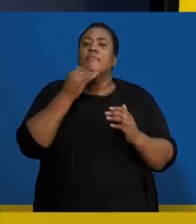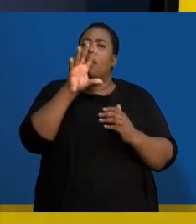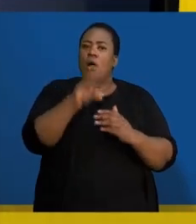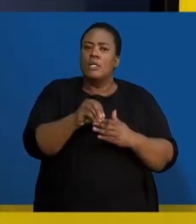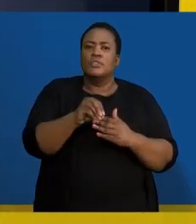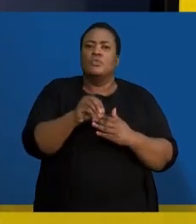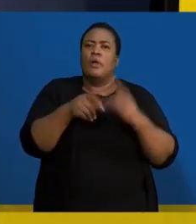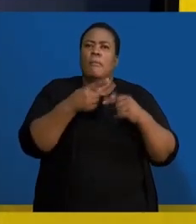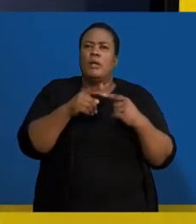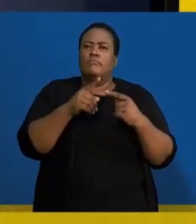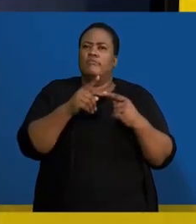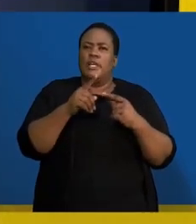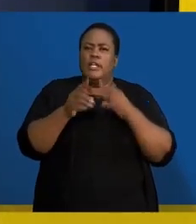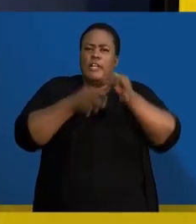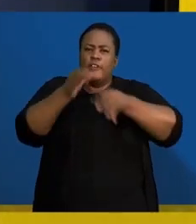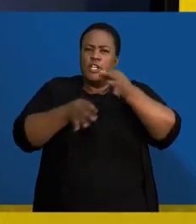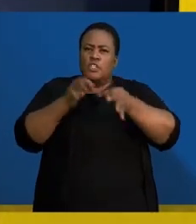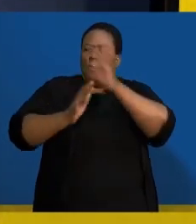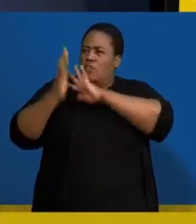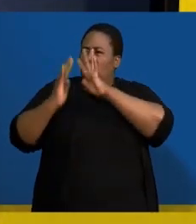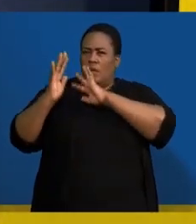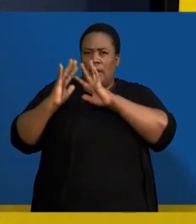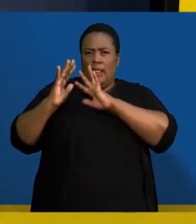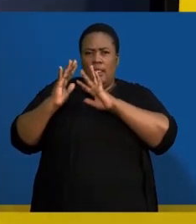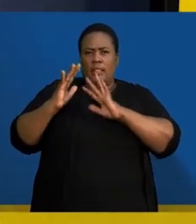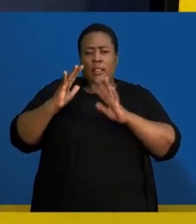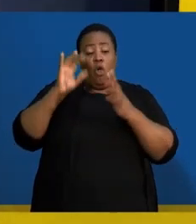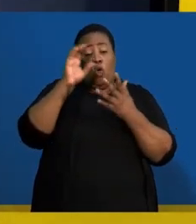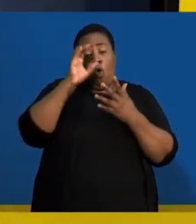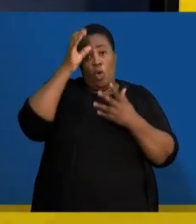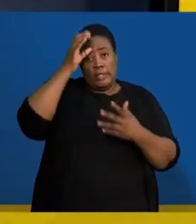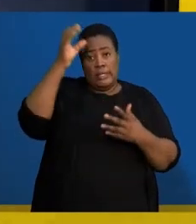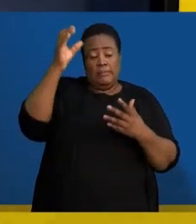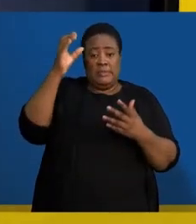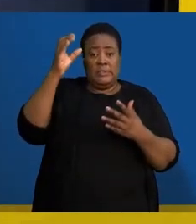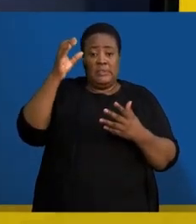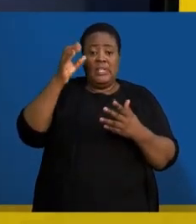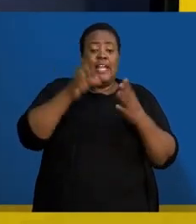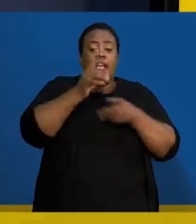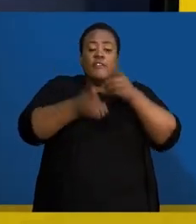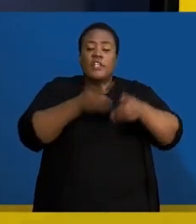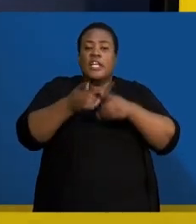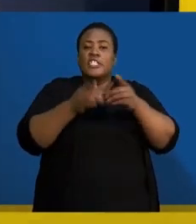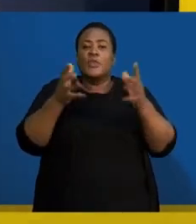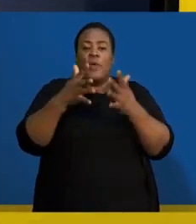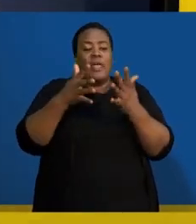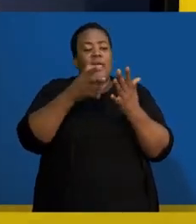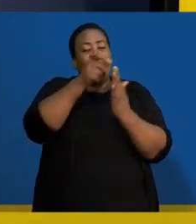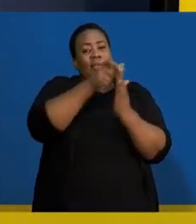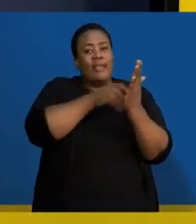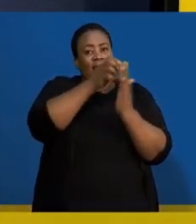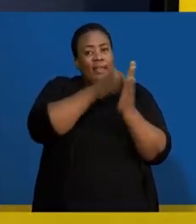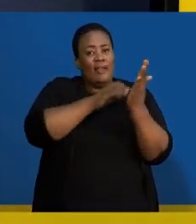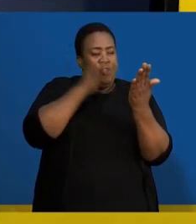concept, what will happen is that the definition will not be contained in the source. Or if it is contained